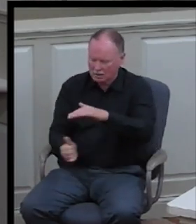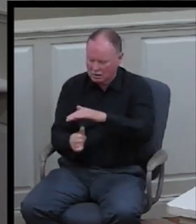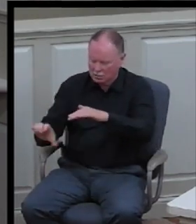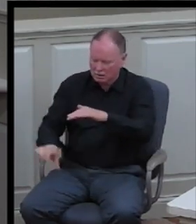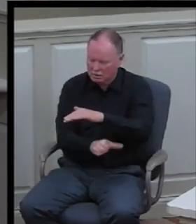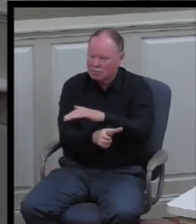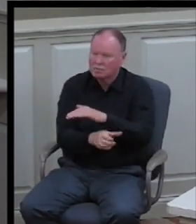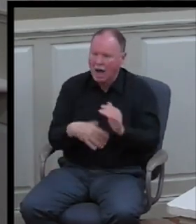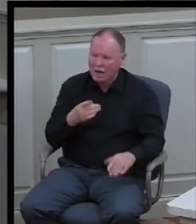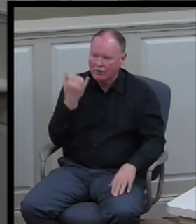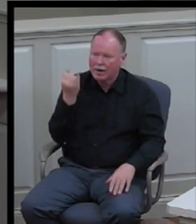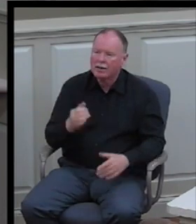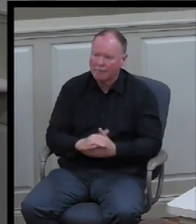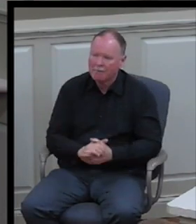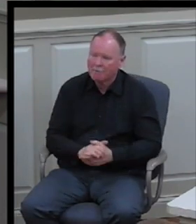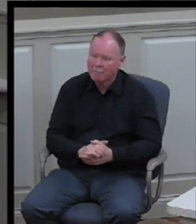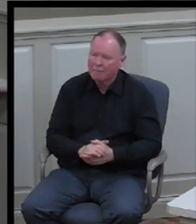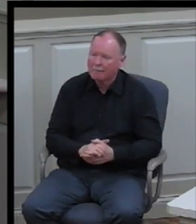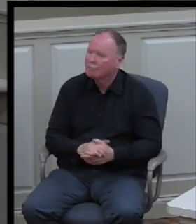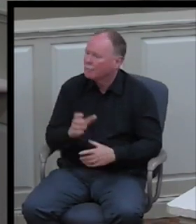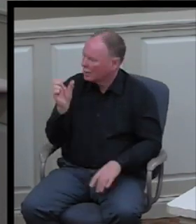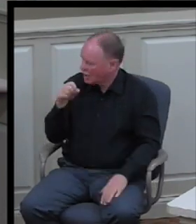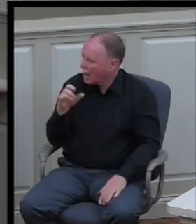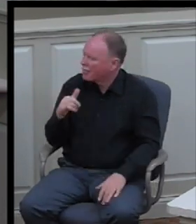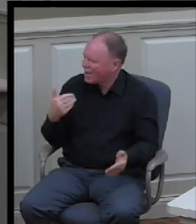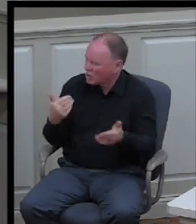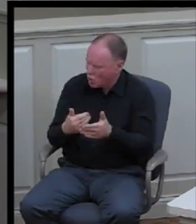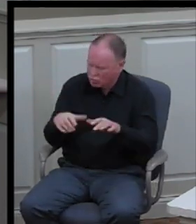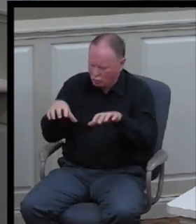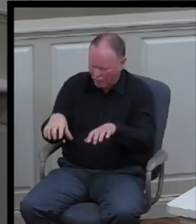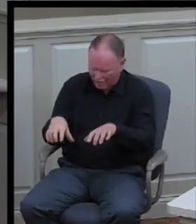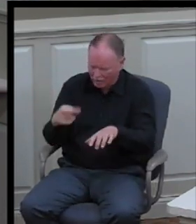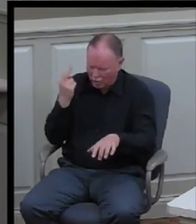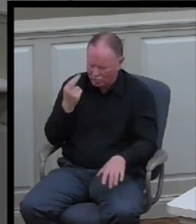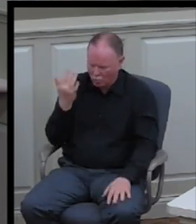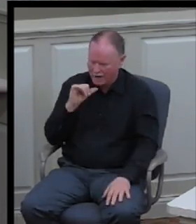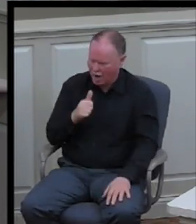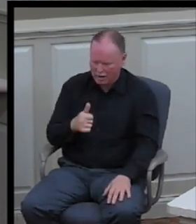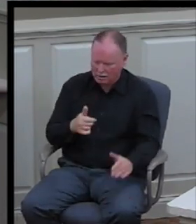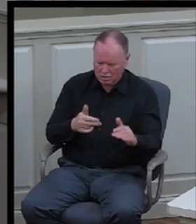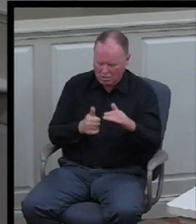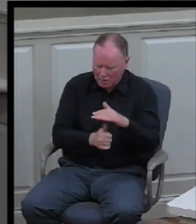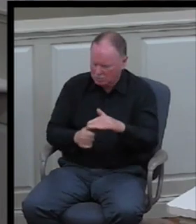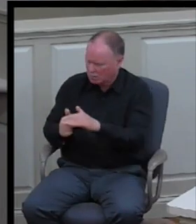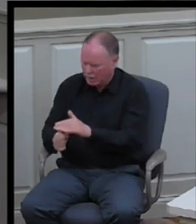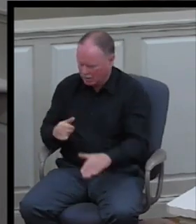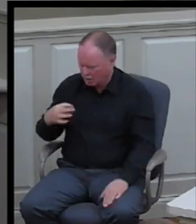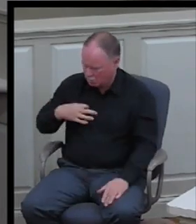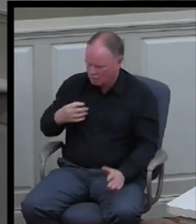really good idea. Yeah, when we got that close, we realized, why not? That's a